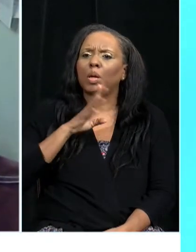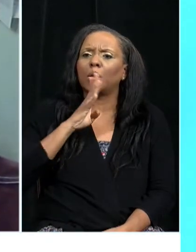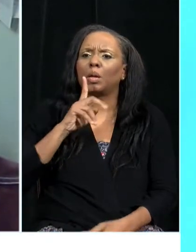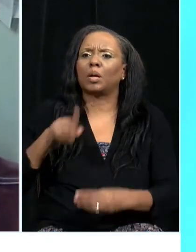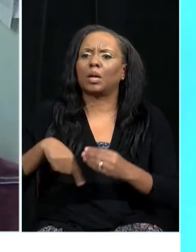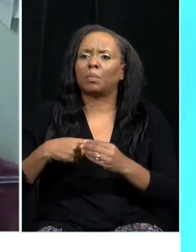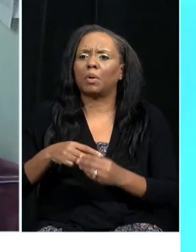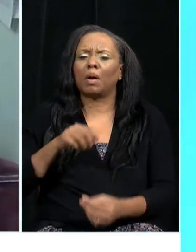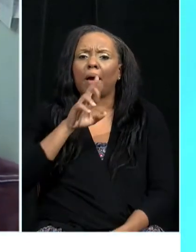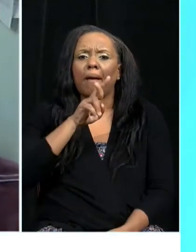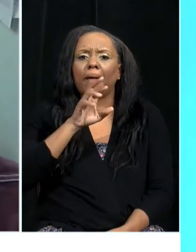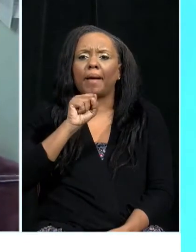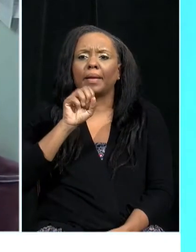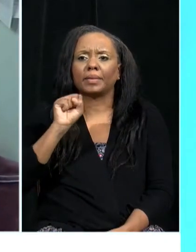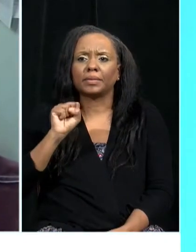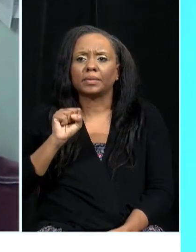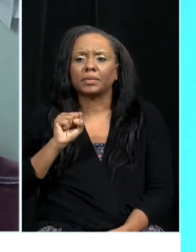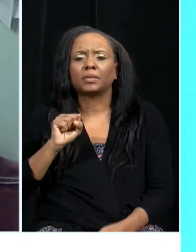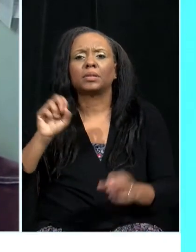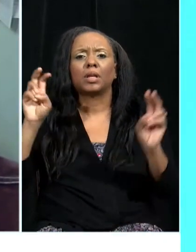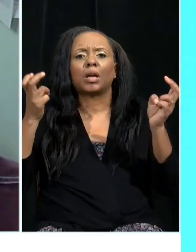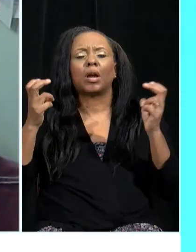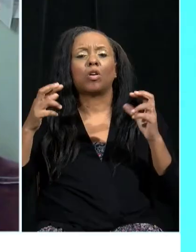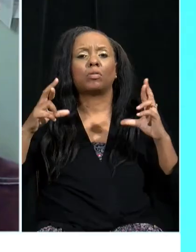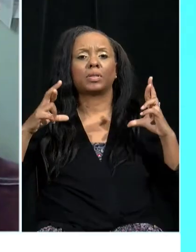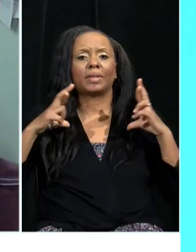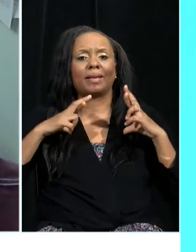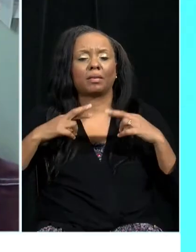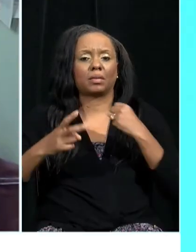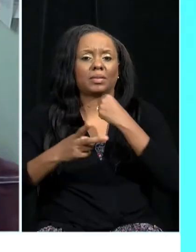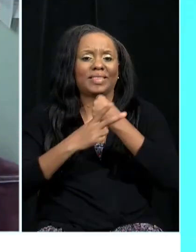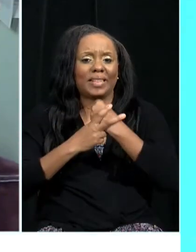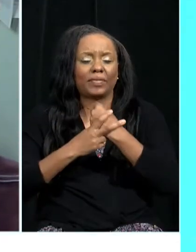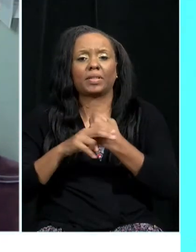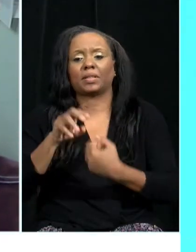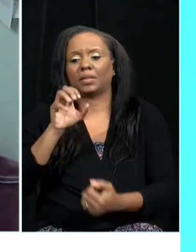saving schemes and stuff, and did those did Barbadians